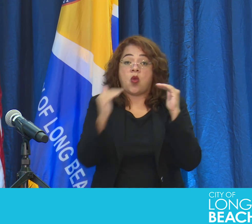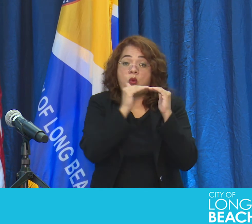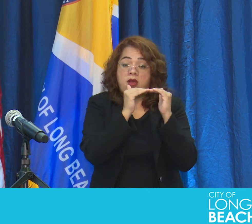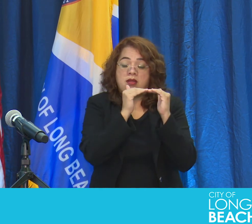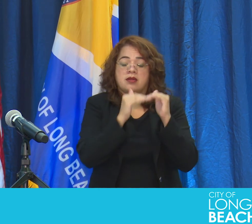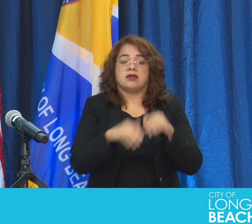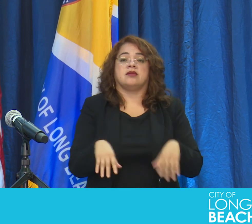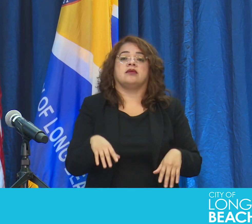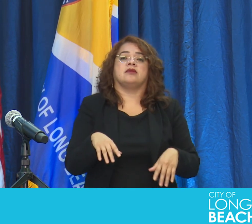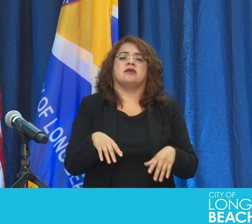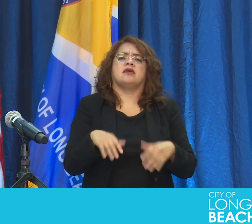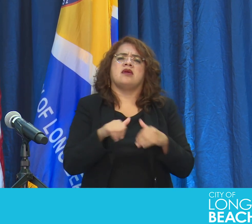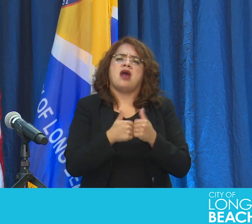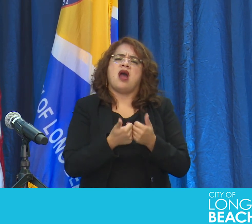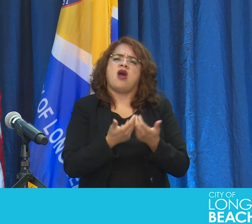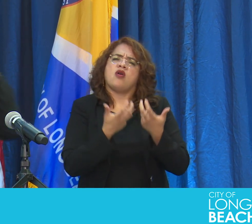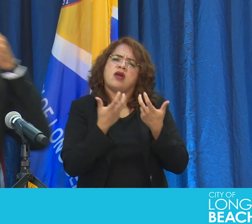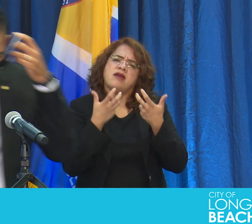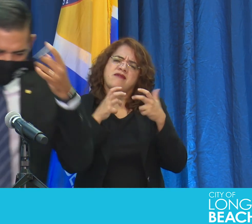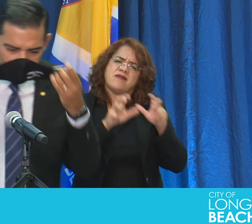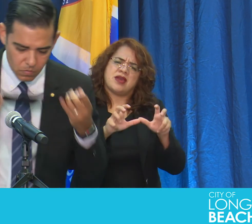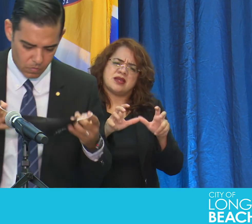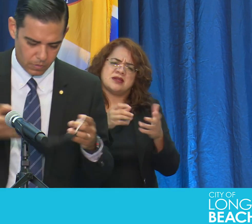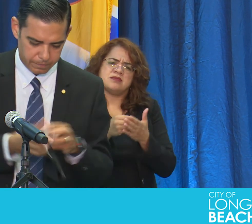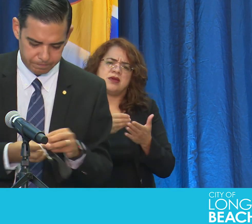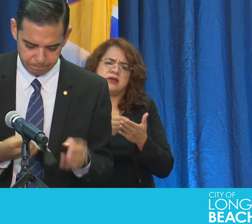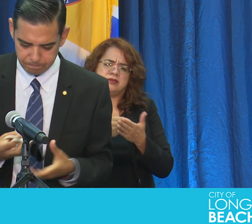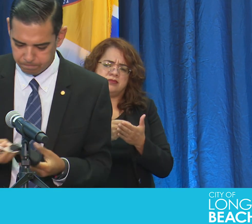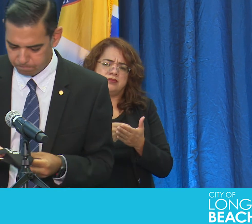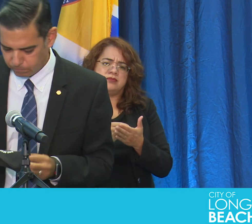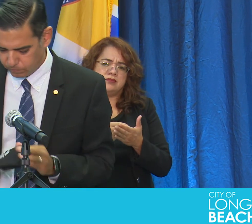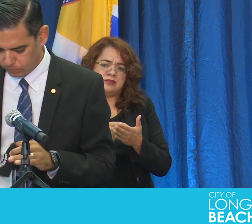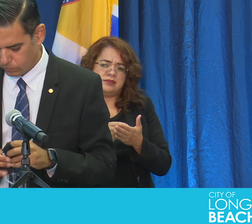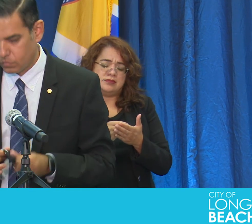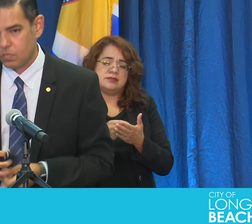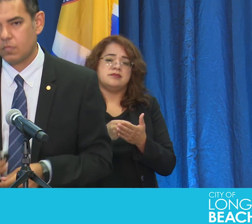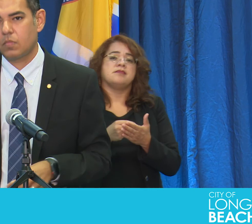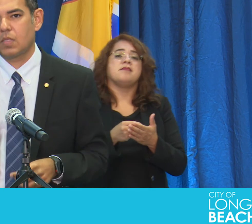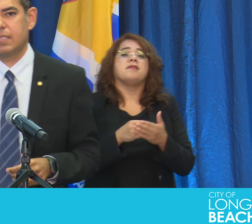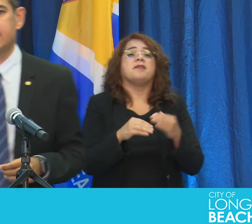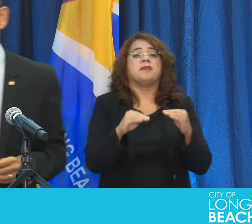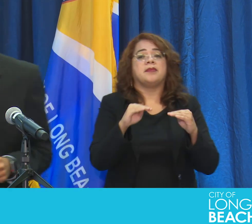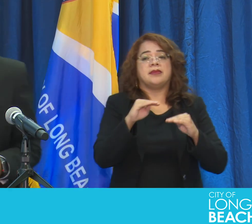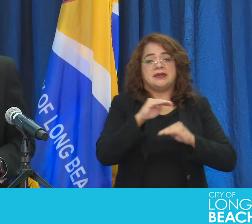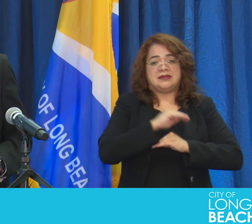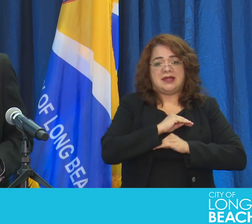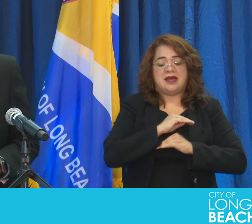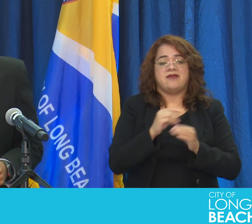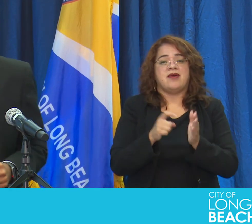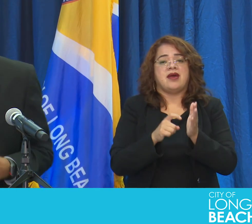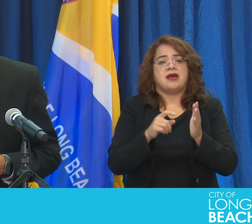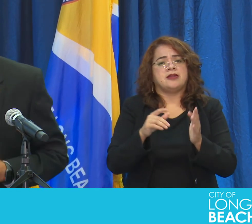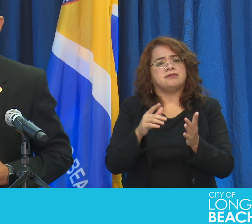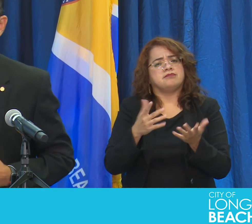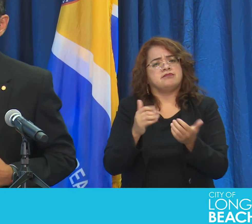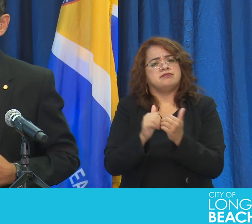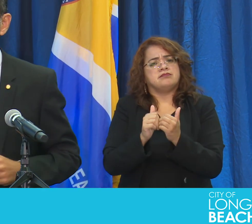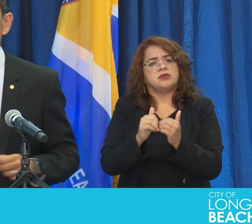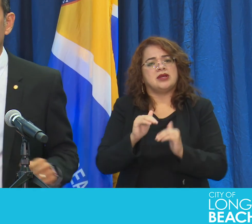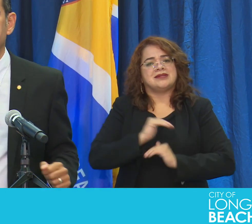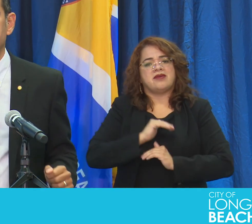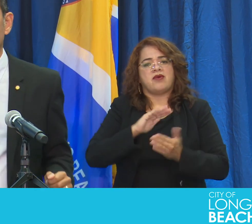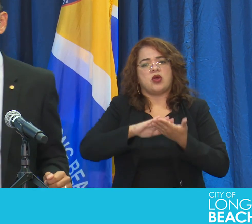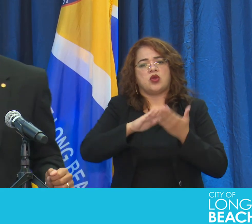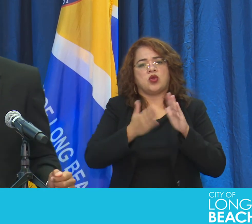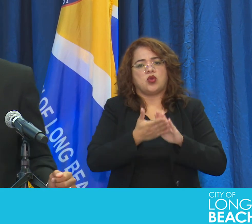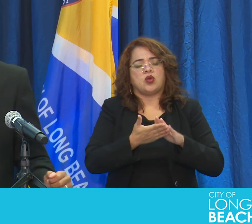money. So in your opinion, how far does this budget go towards satisfying some of the demands of the protesters to invest in communities rather than the